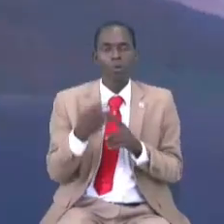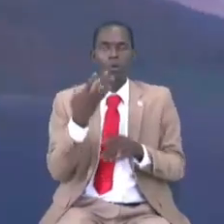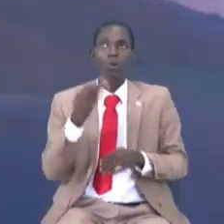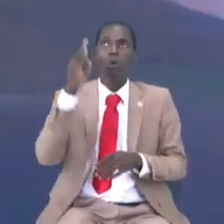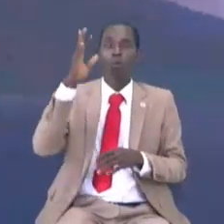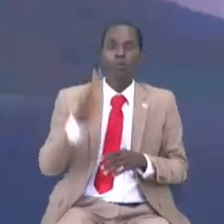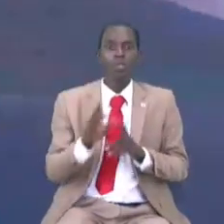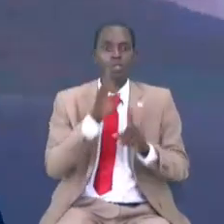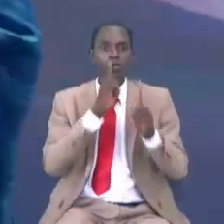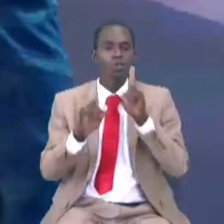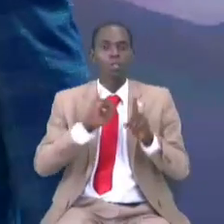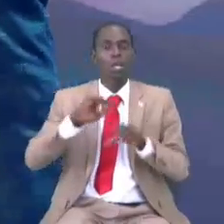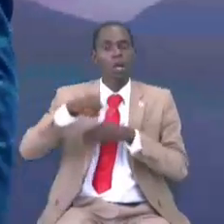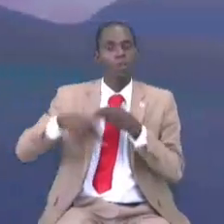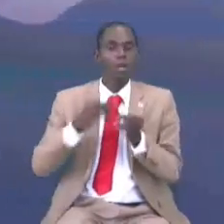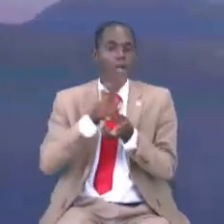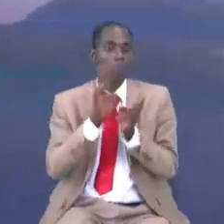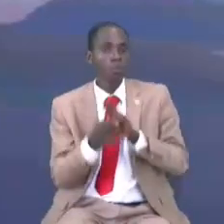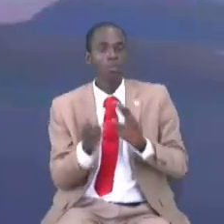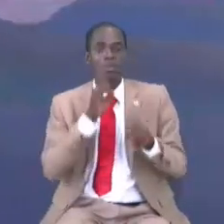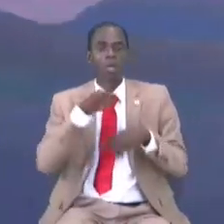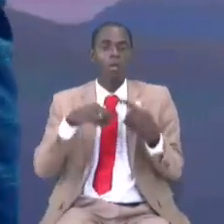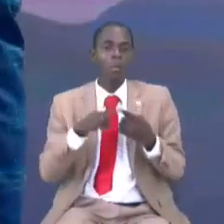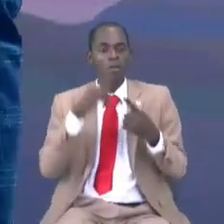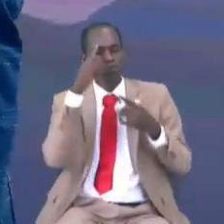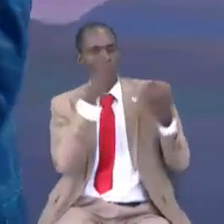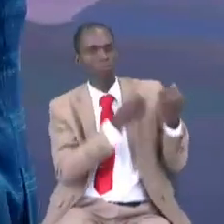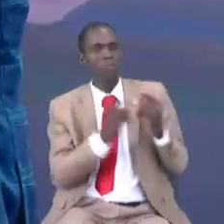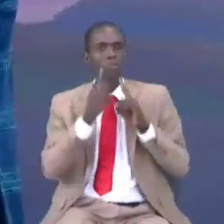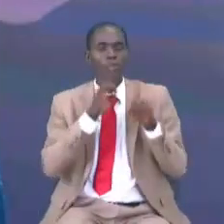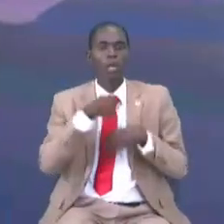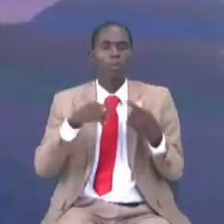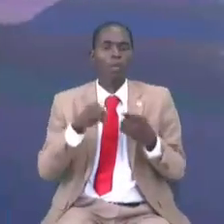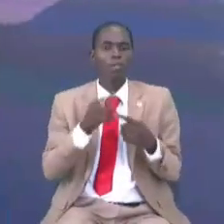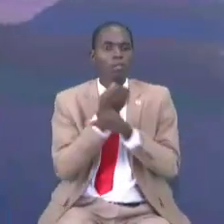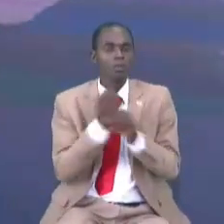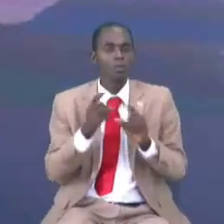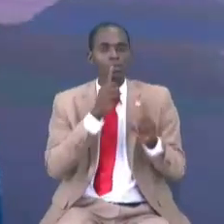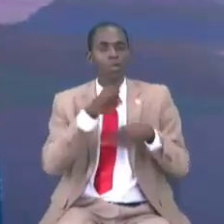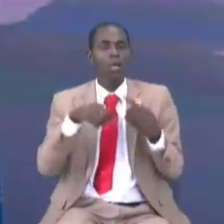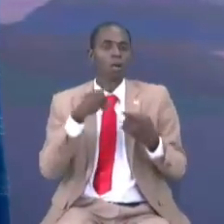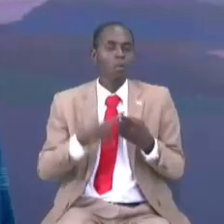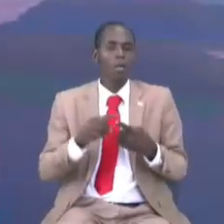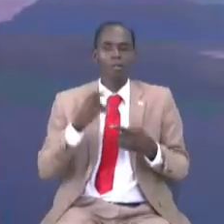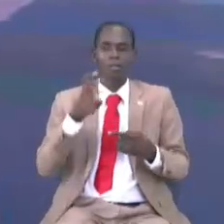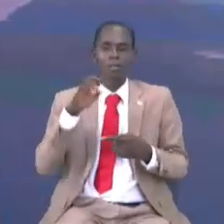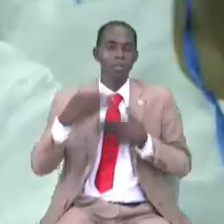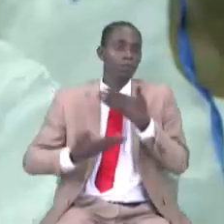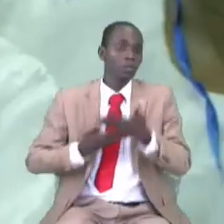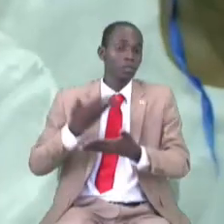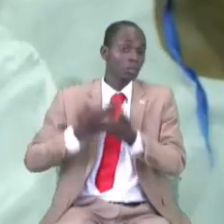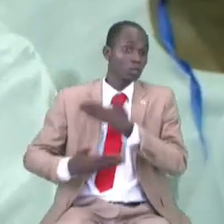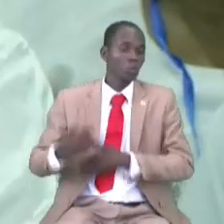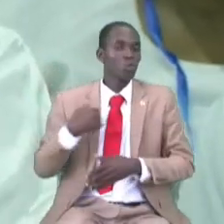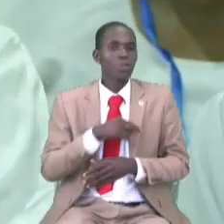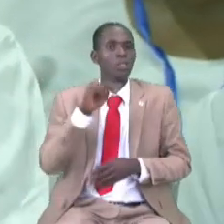salvation, talking about regeneration, we should have repented. That's why it says the men of Nineveh shall rise in judgment with